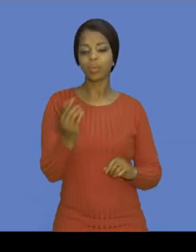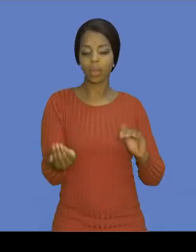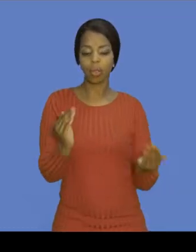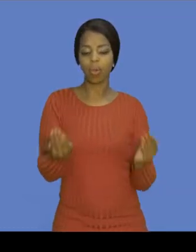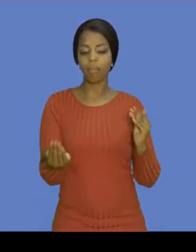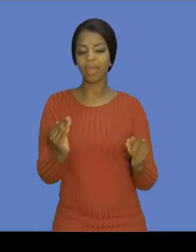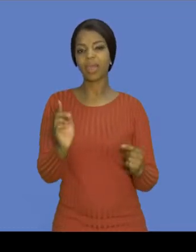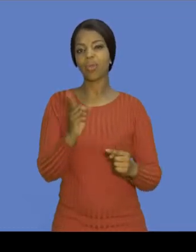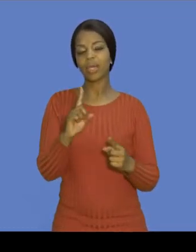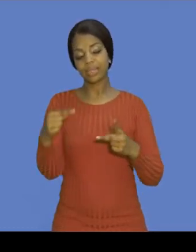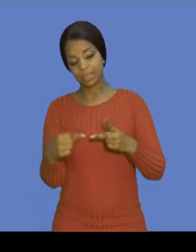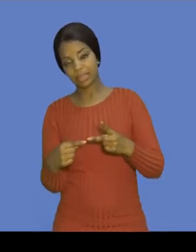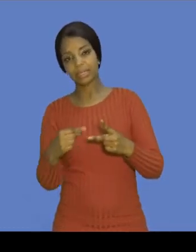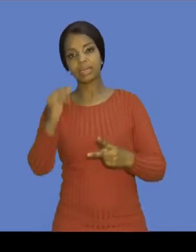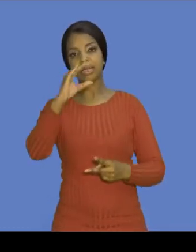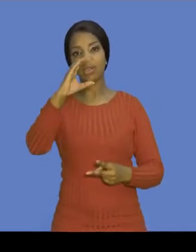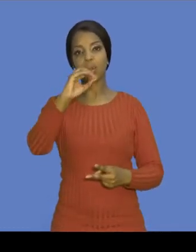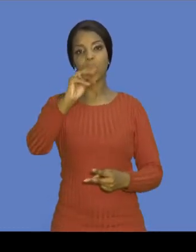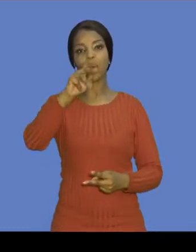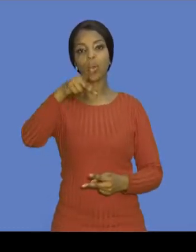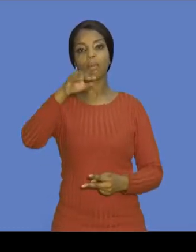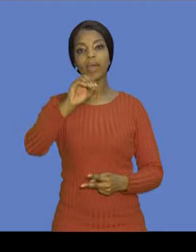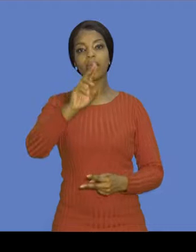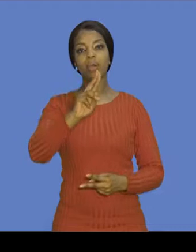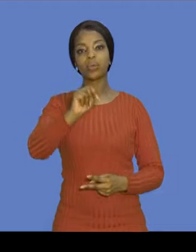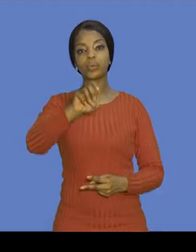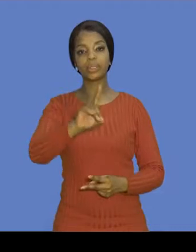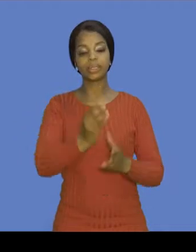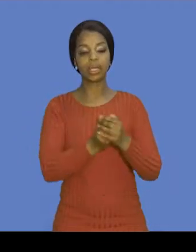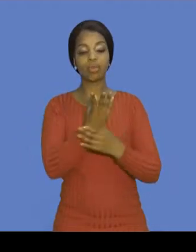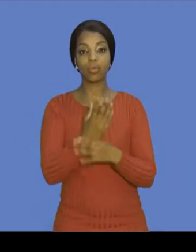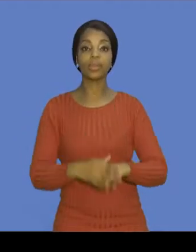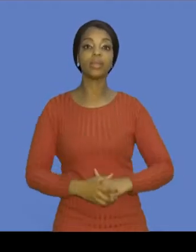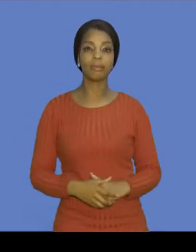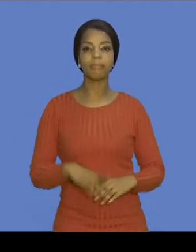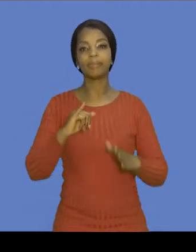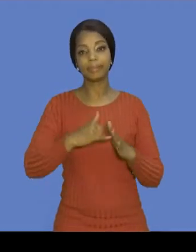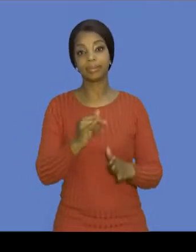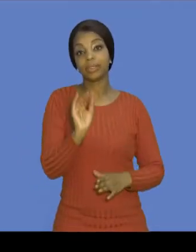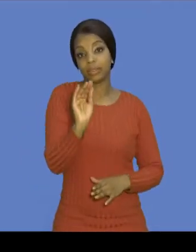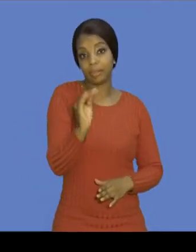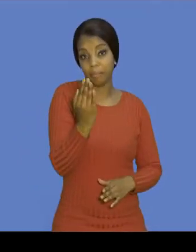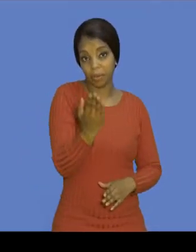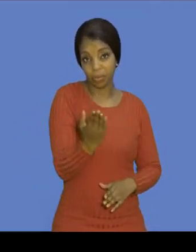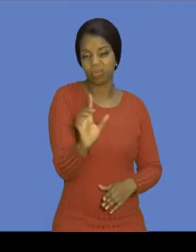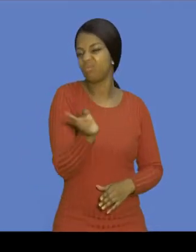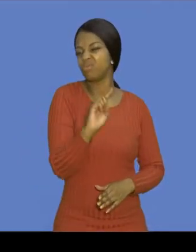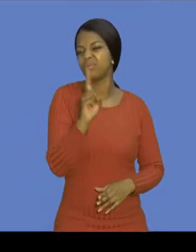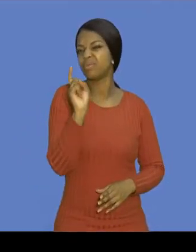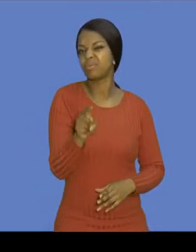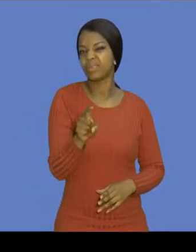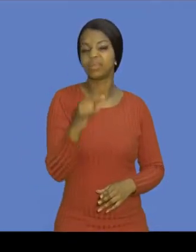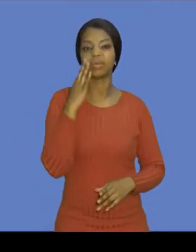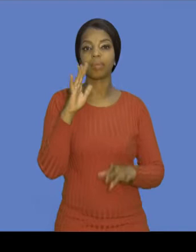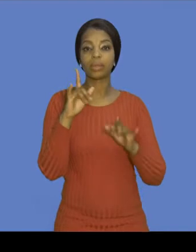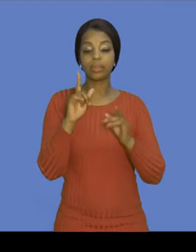see exactly what is it that we're talking about. Just a quick reminder, compound growth is when a change is not